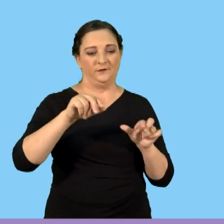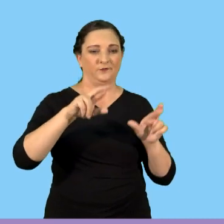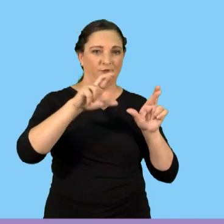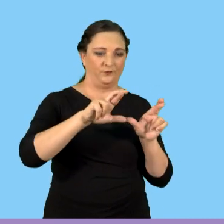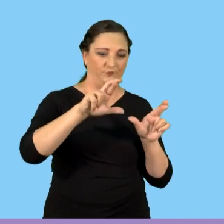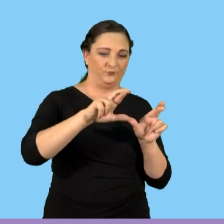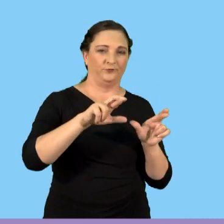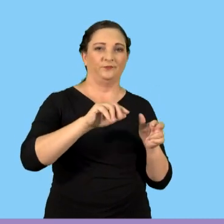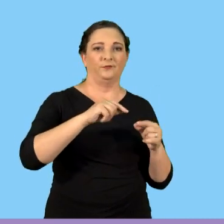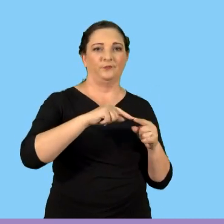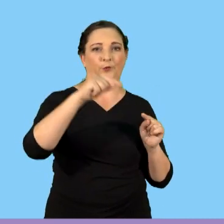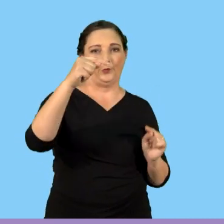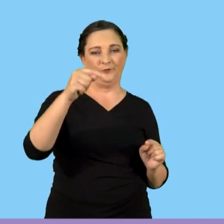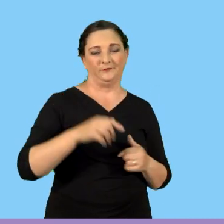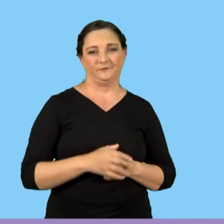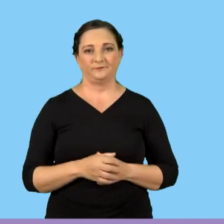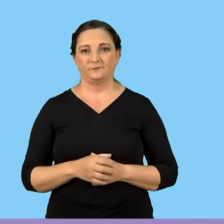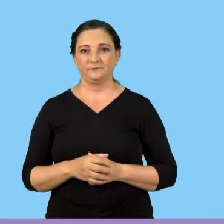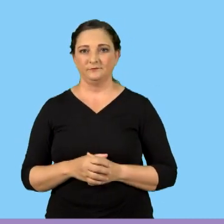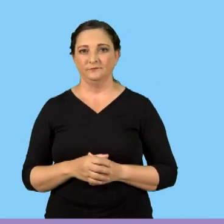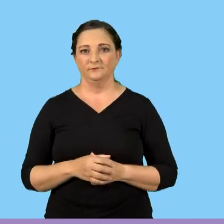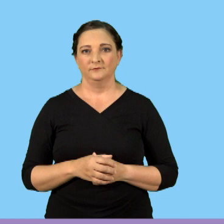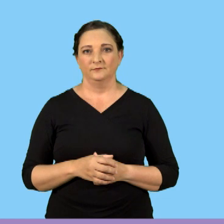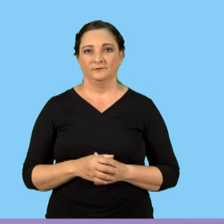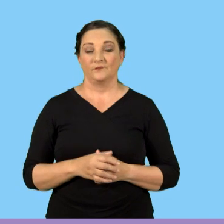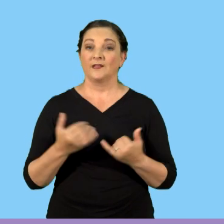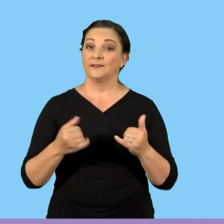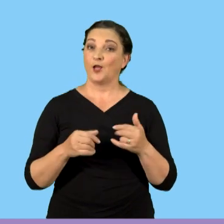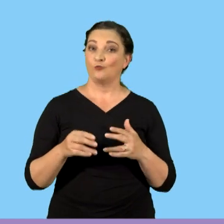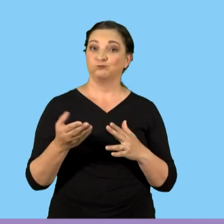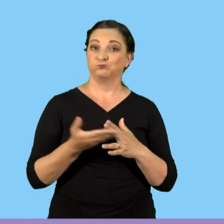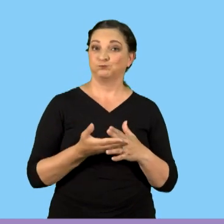those 2 points. And that is our equation now represented